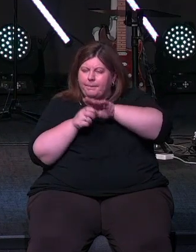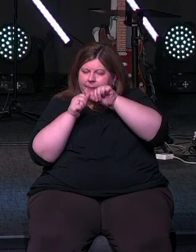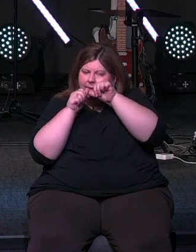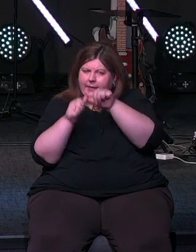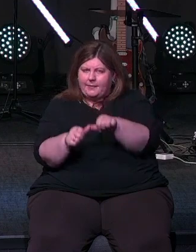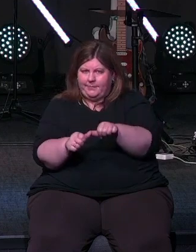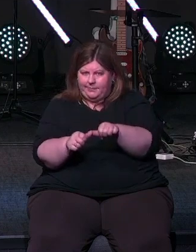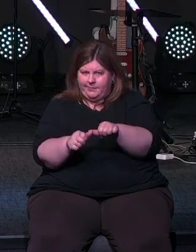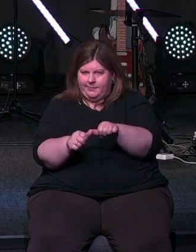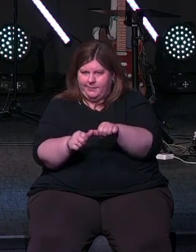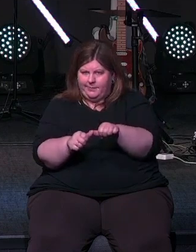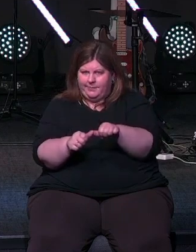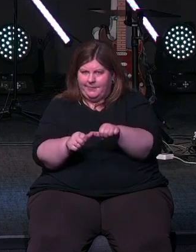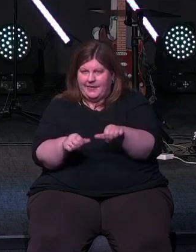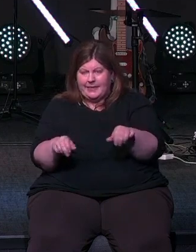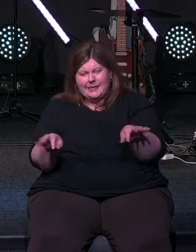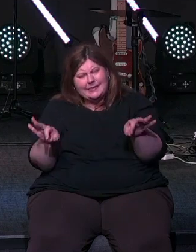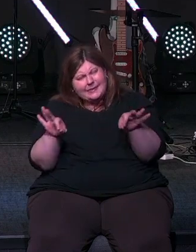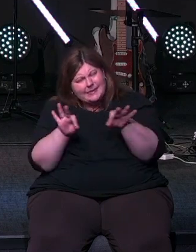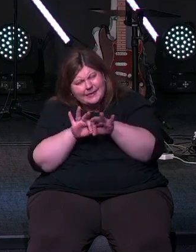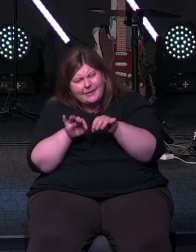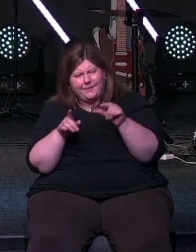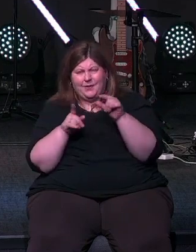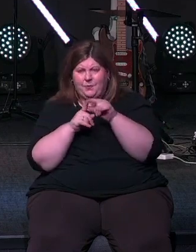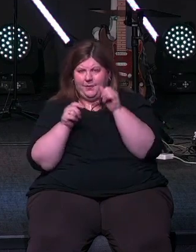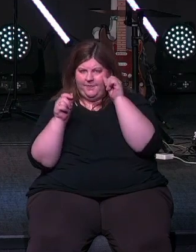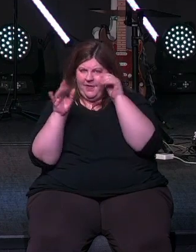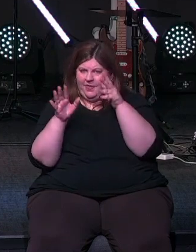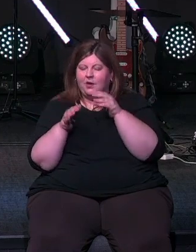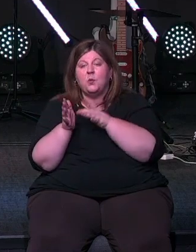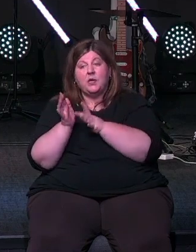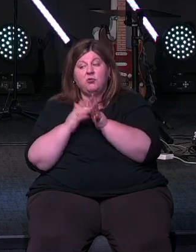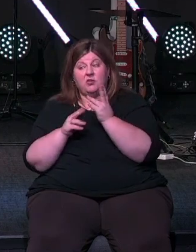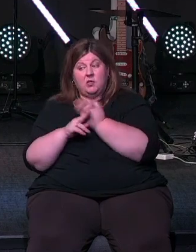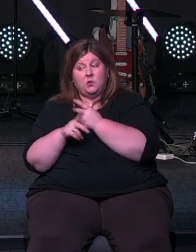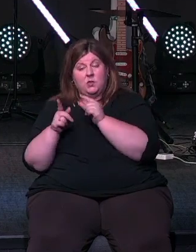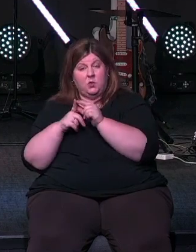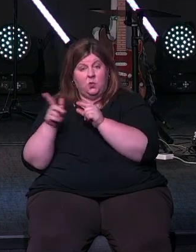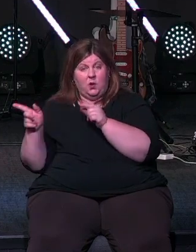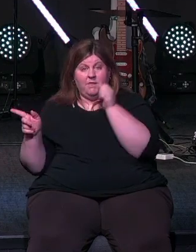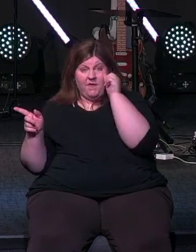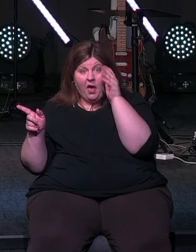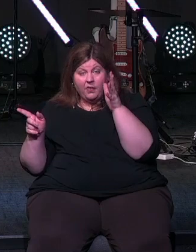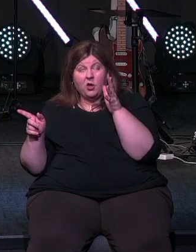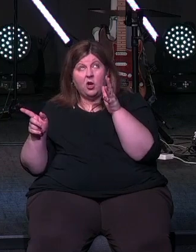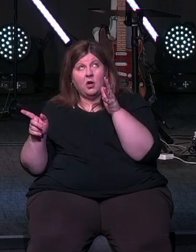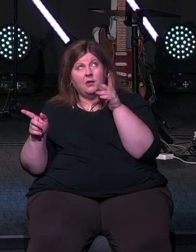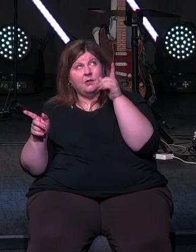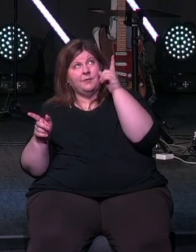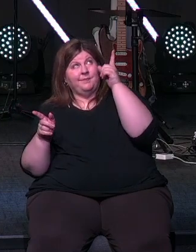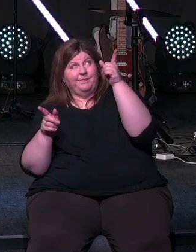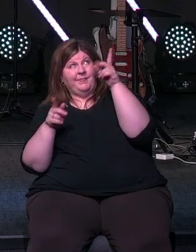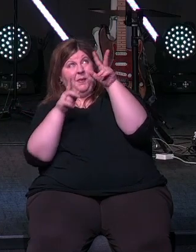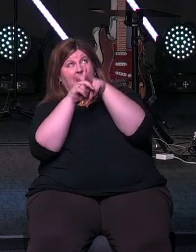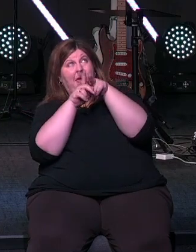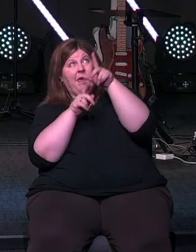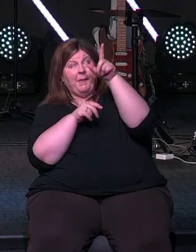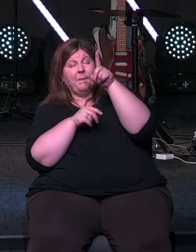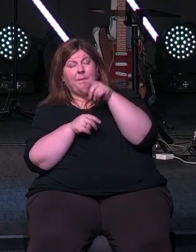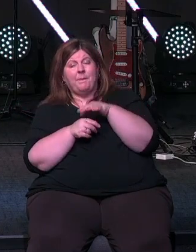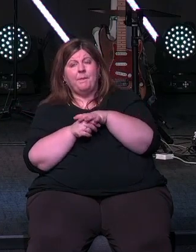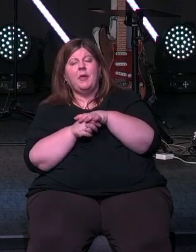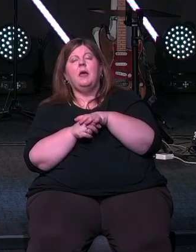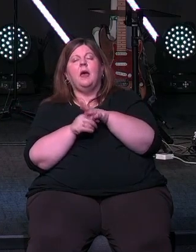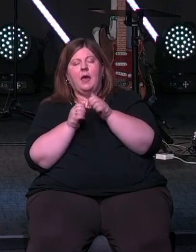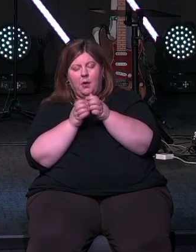it. It's a significant word, father. When Jesus uses the word father to describe his heavenly Father, when he's saying, this is how you